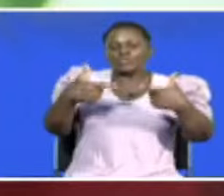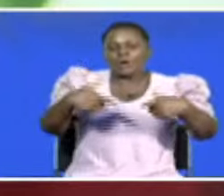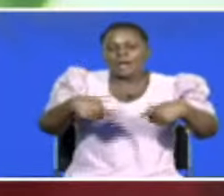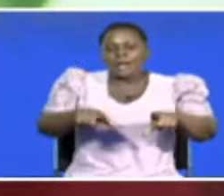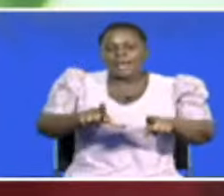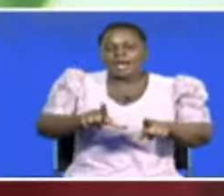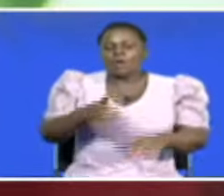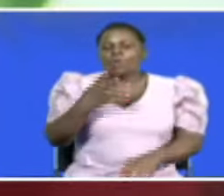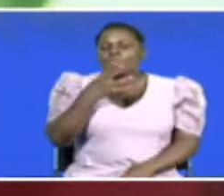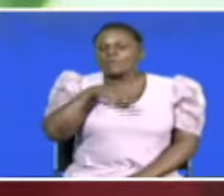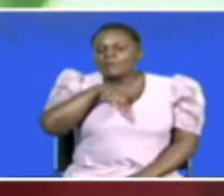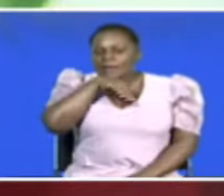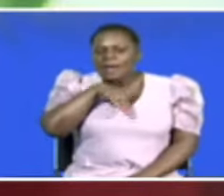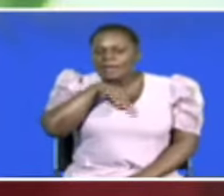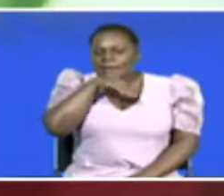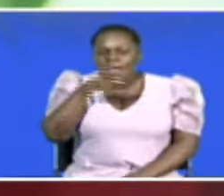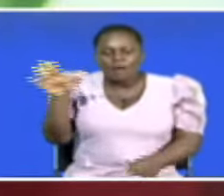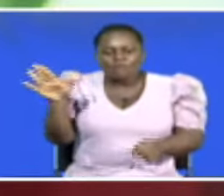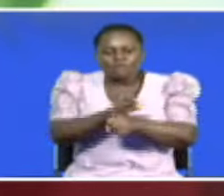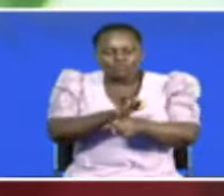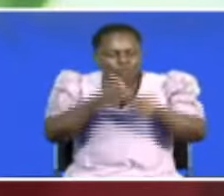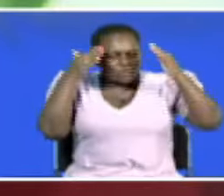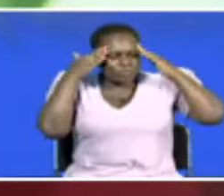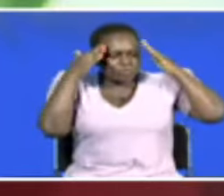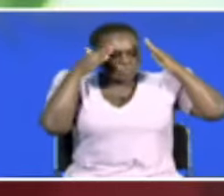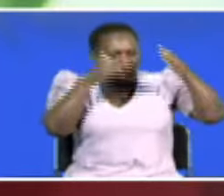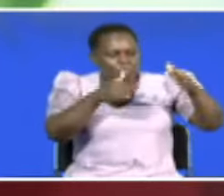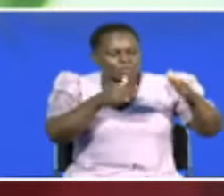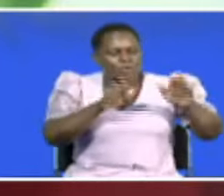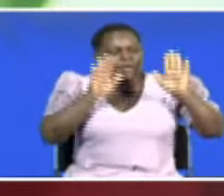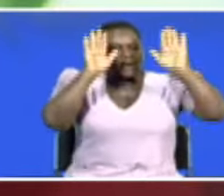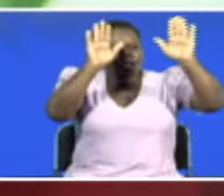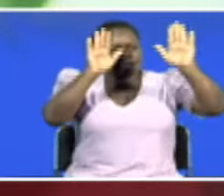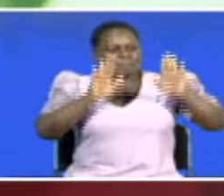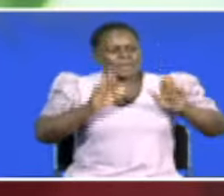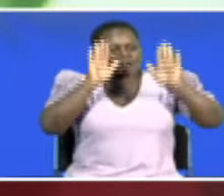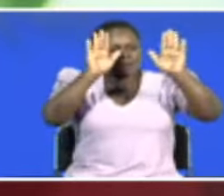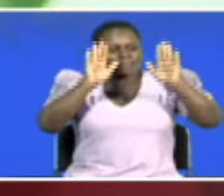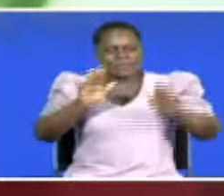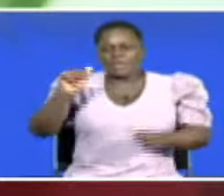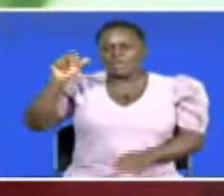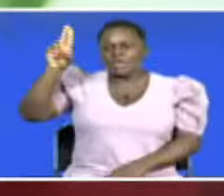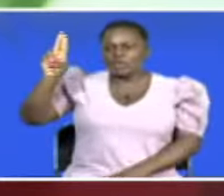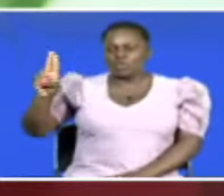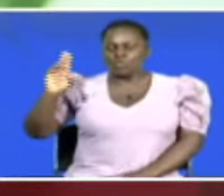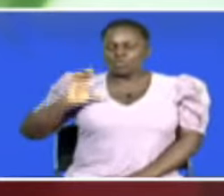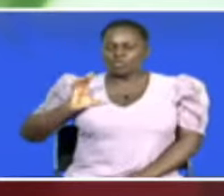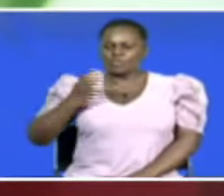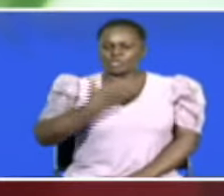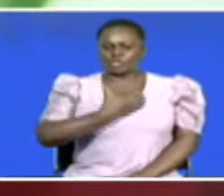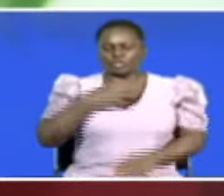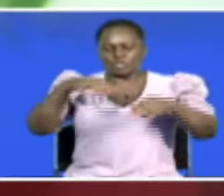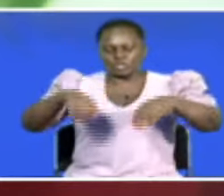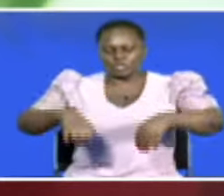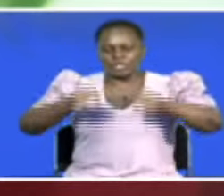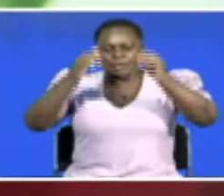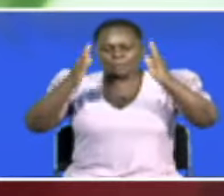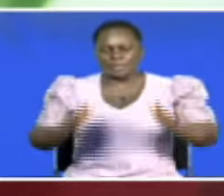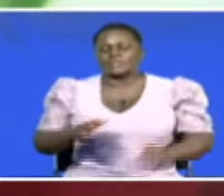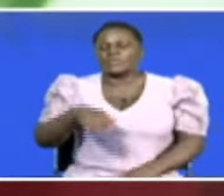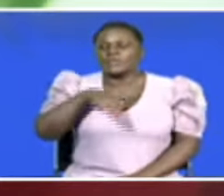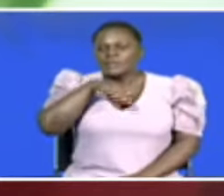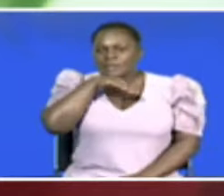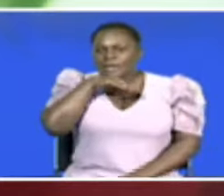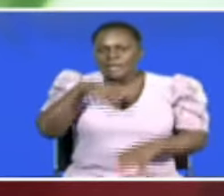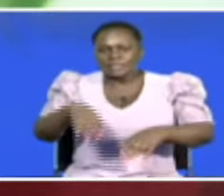the ODM leader to fully concentrate on his campaigns for African Union Commission chairperson. Odinga